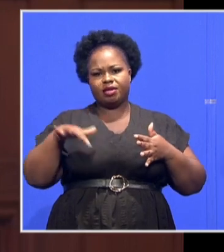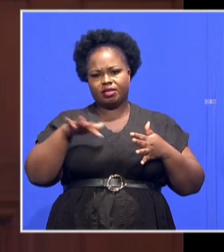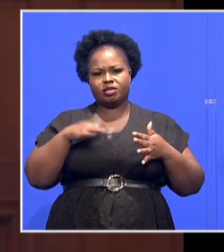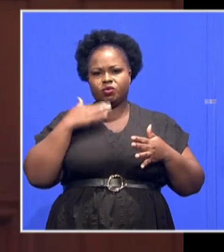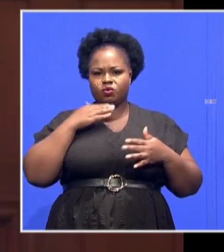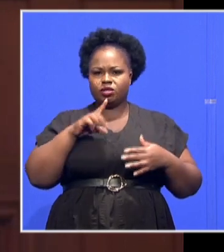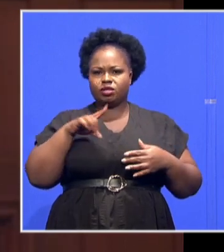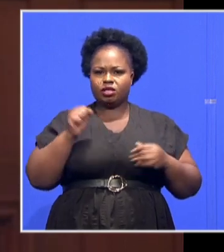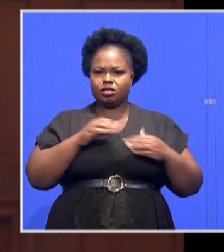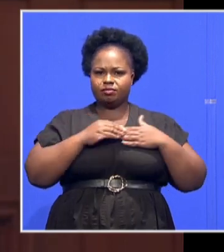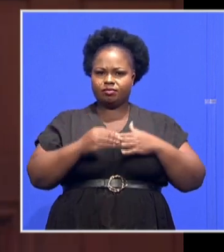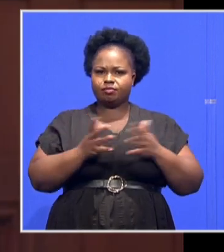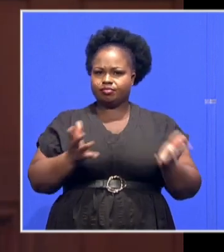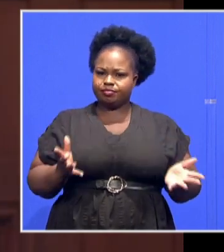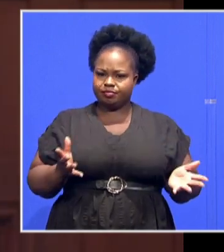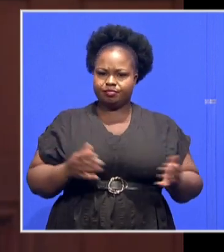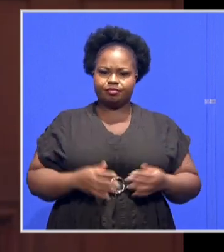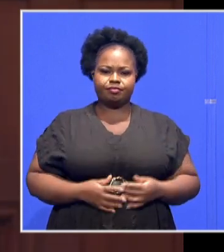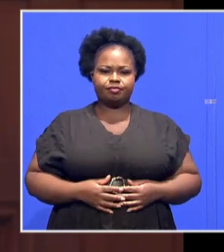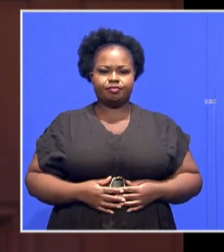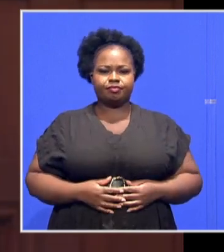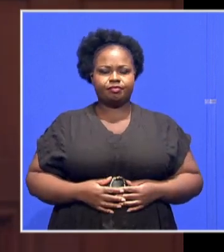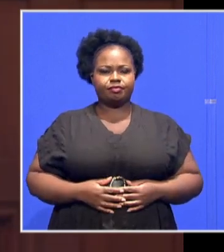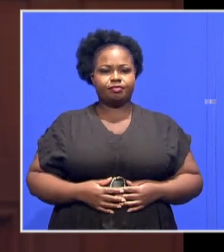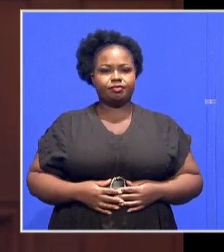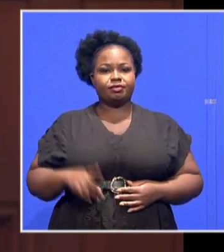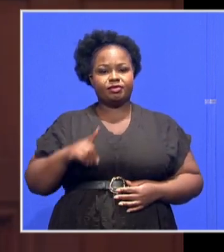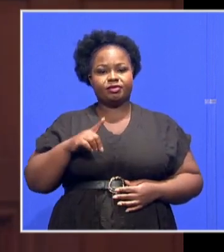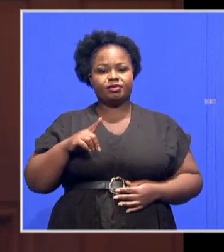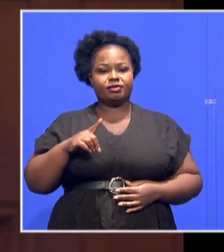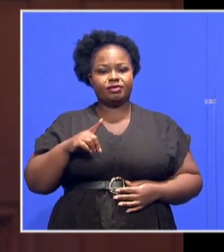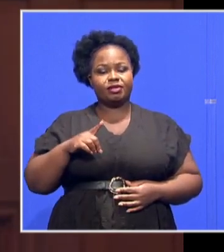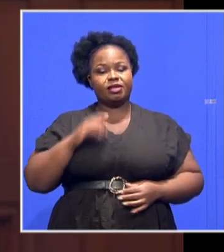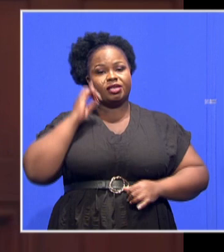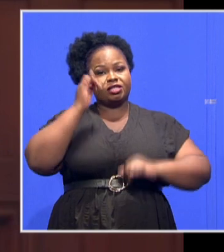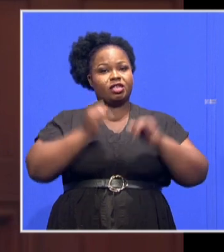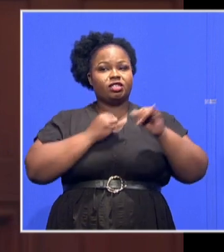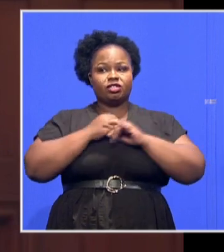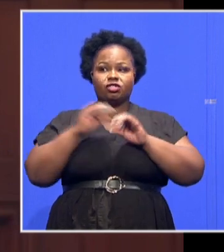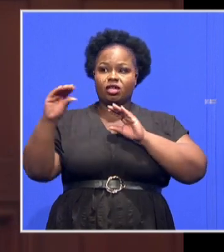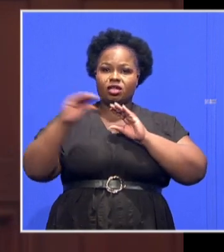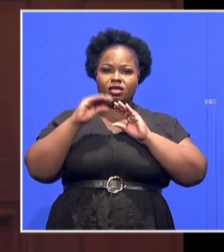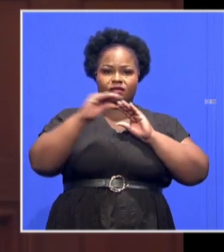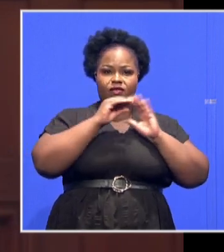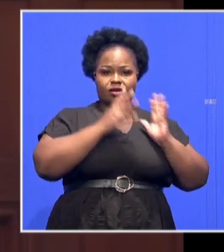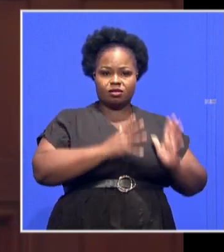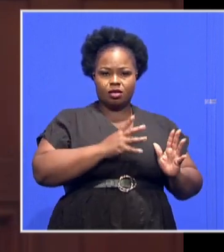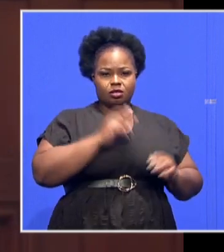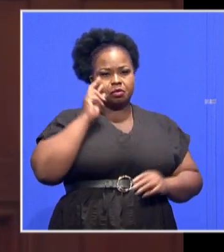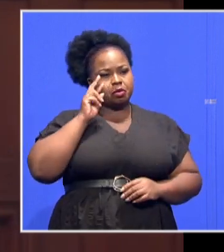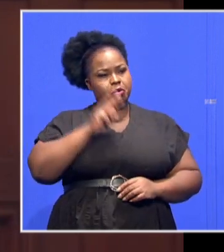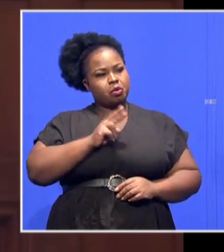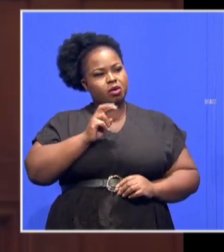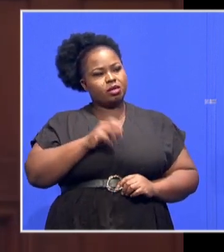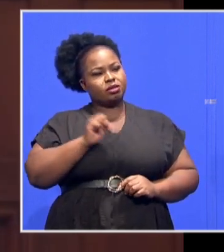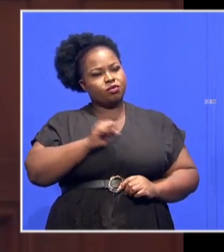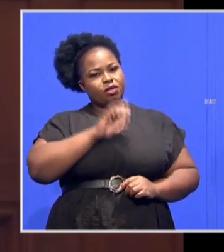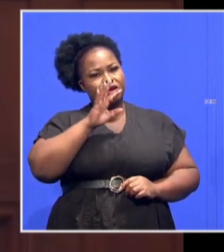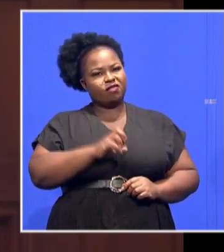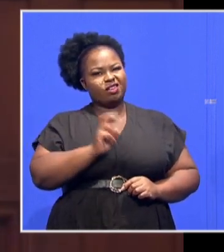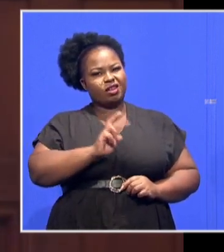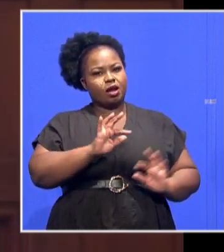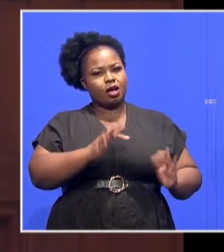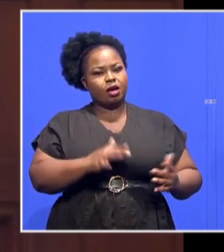DA majority? How would international investors have looked at South Africa if the